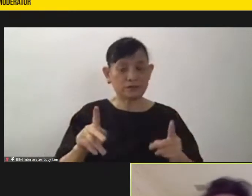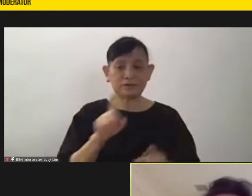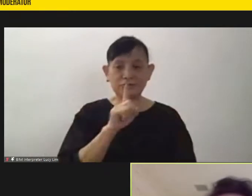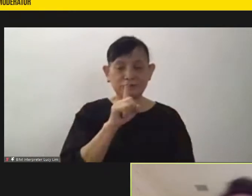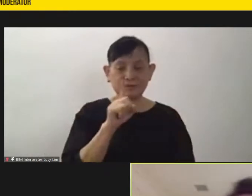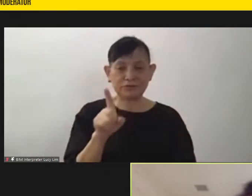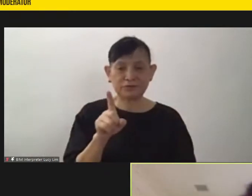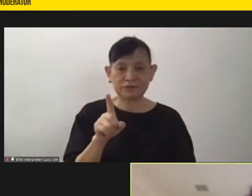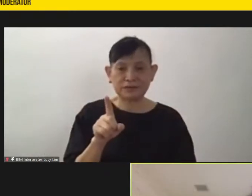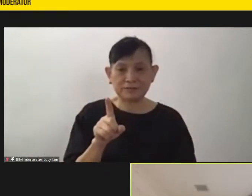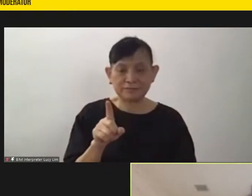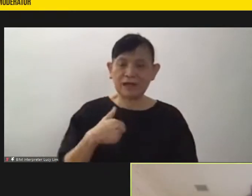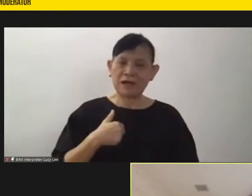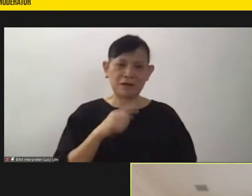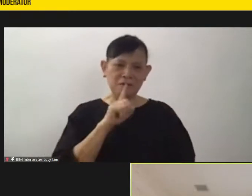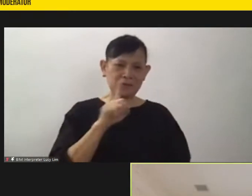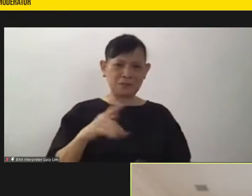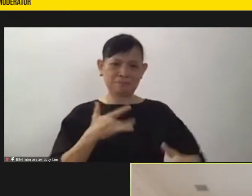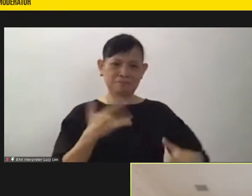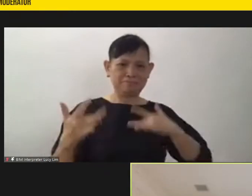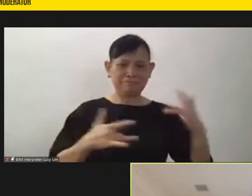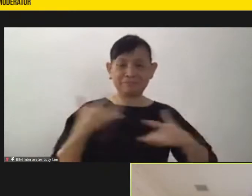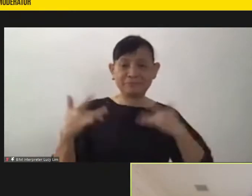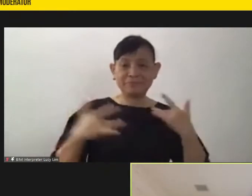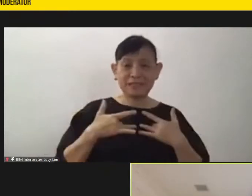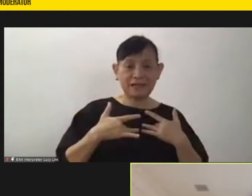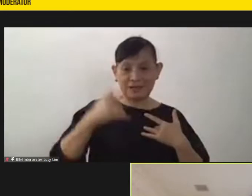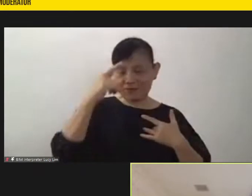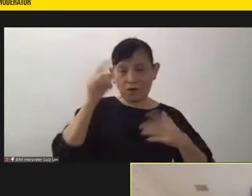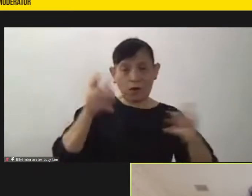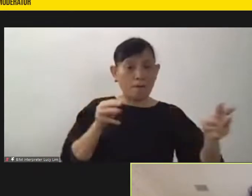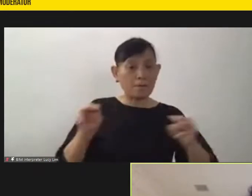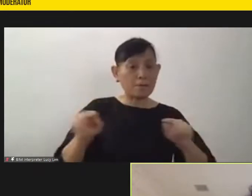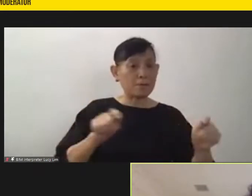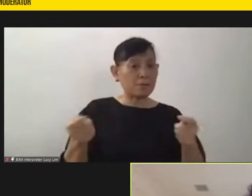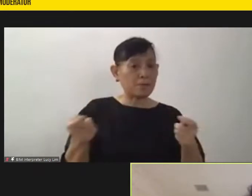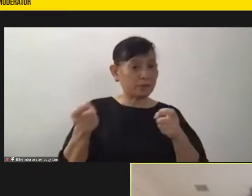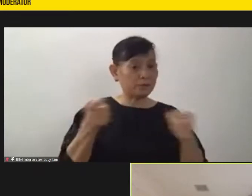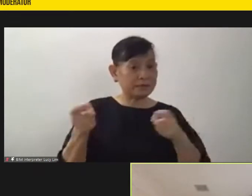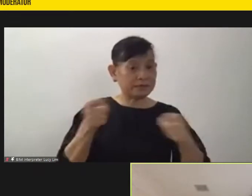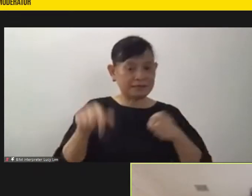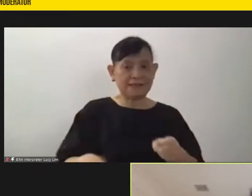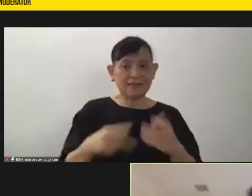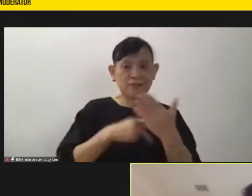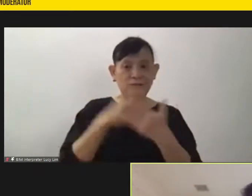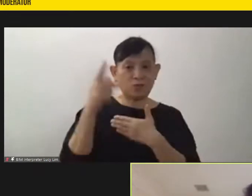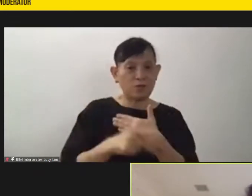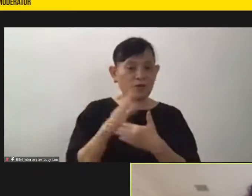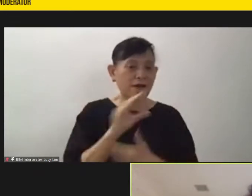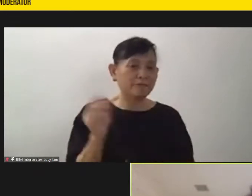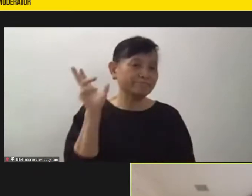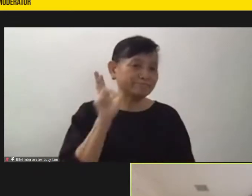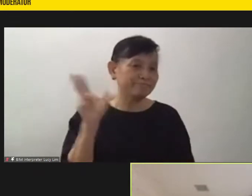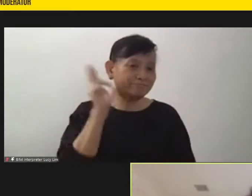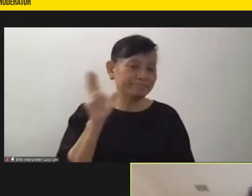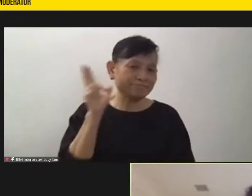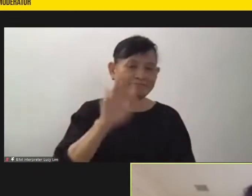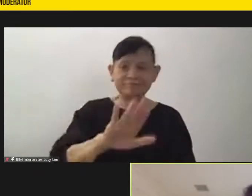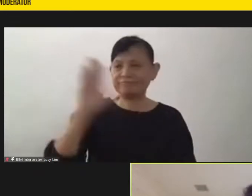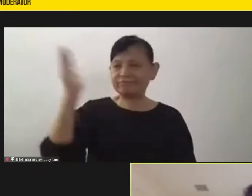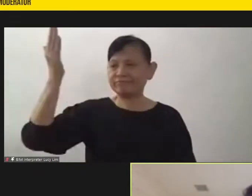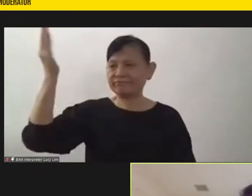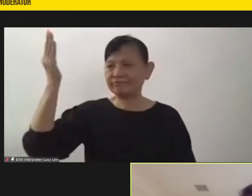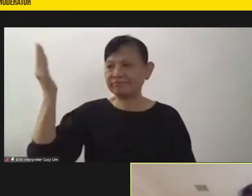super, super excited to be, moderating this session, as well as to listen to our stellar speakers for today.